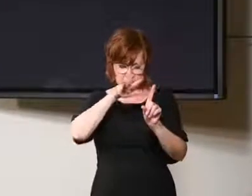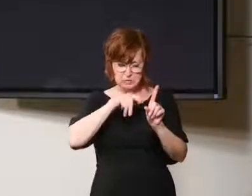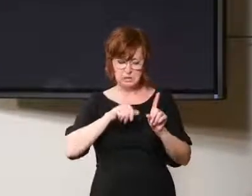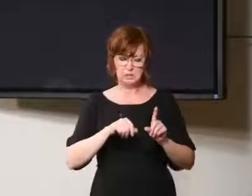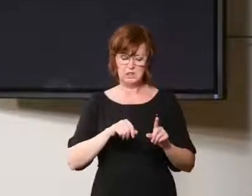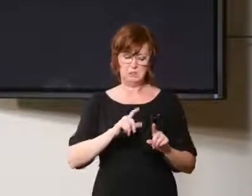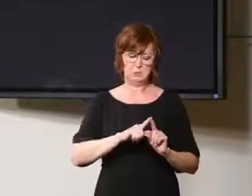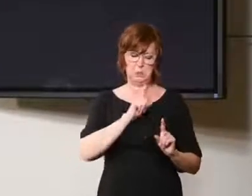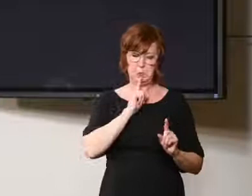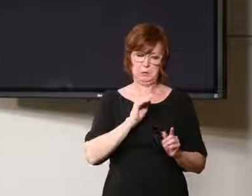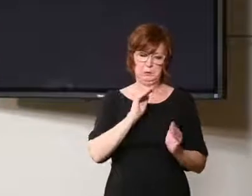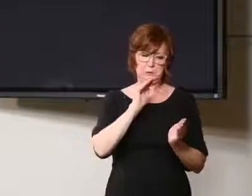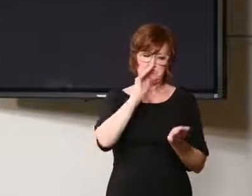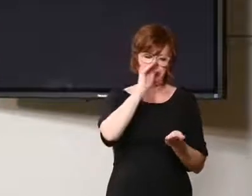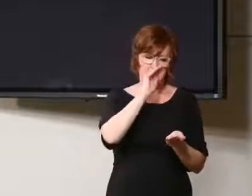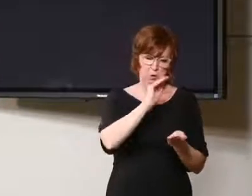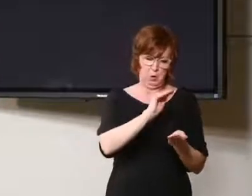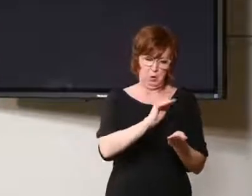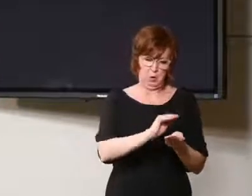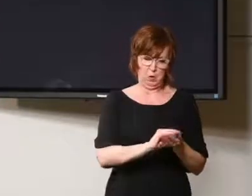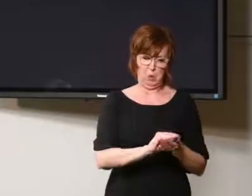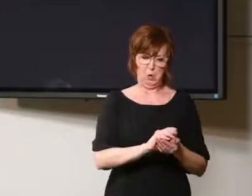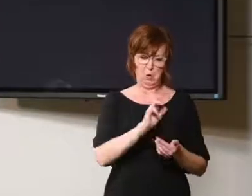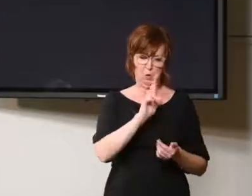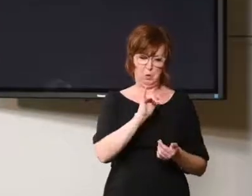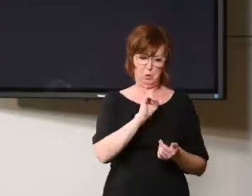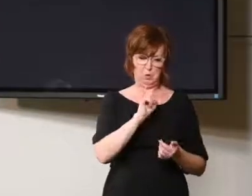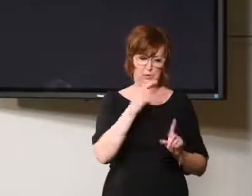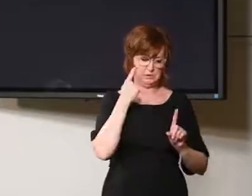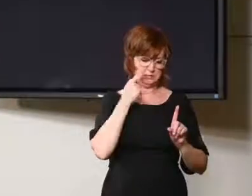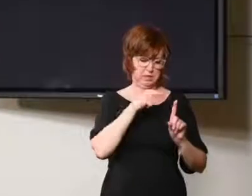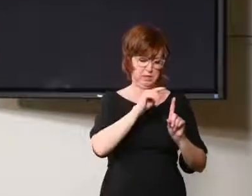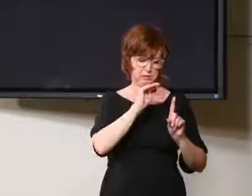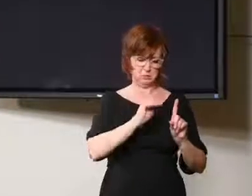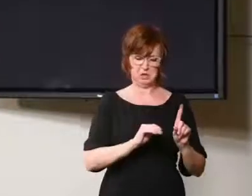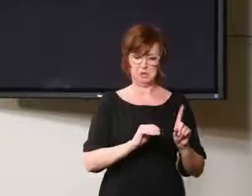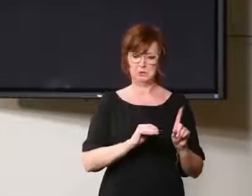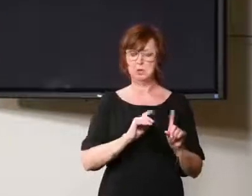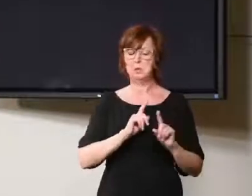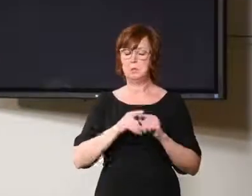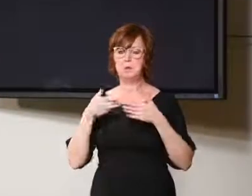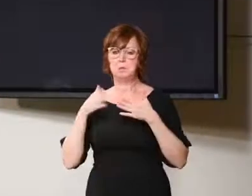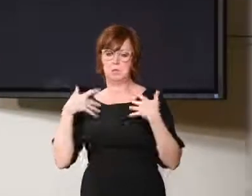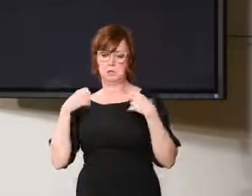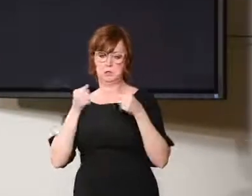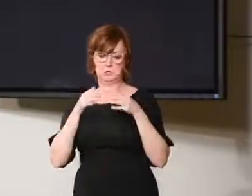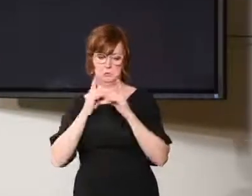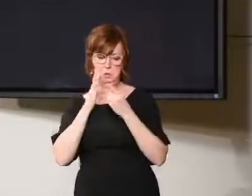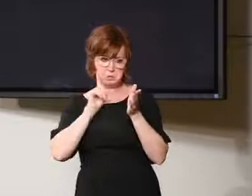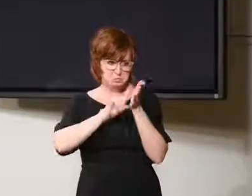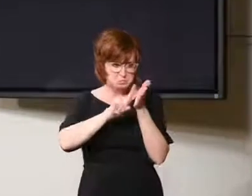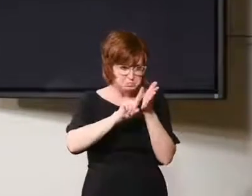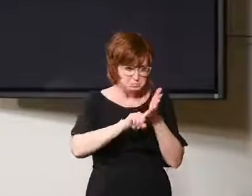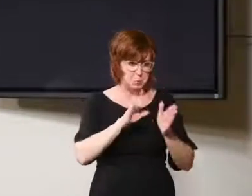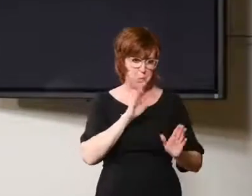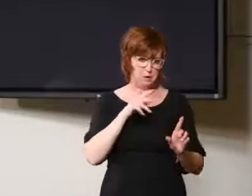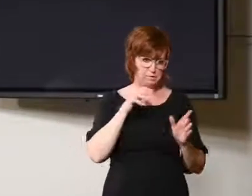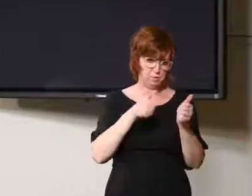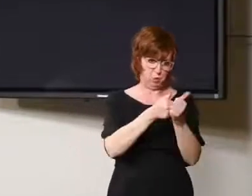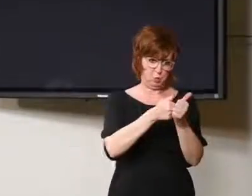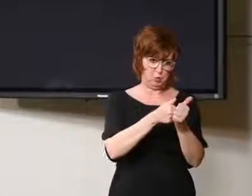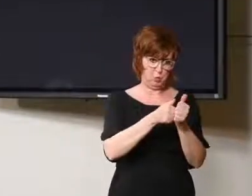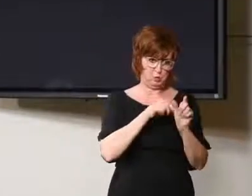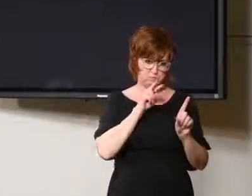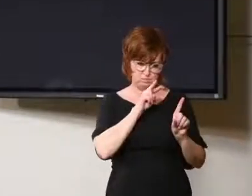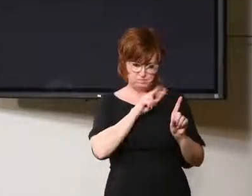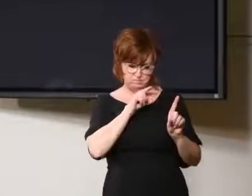minimal, but it would be monitored by public health. But beyond that, I think to some extent there is still a